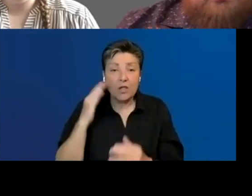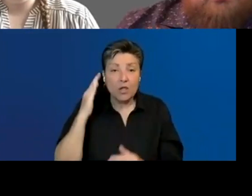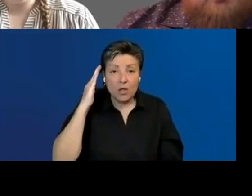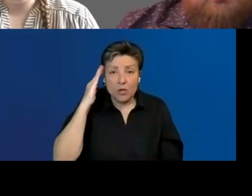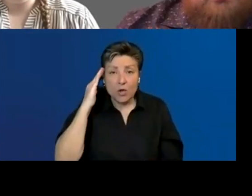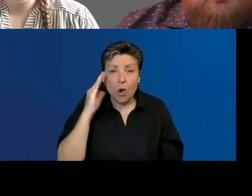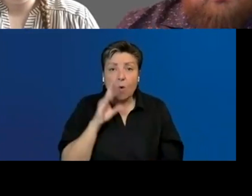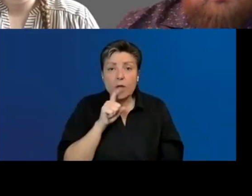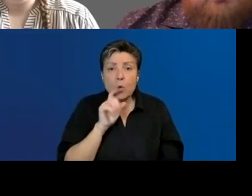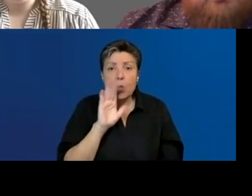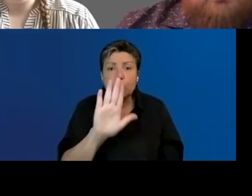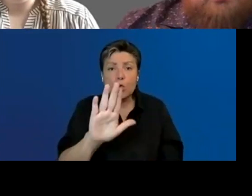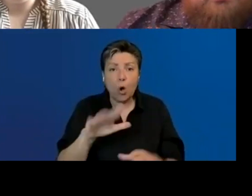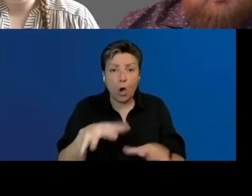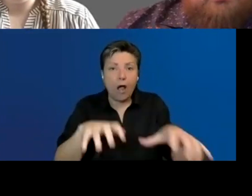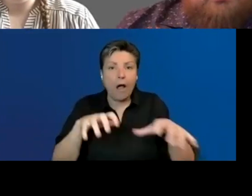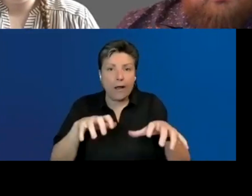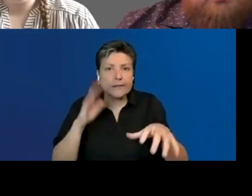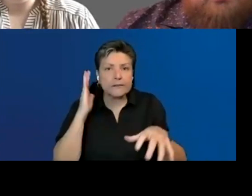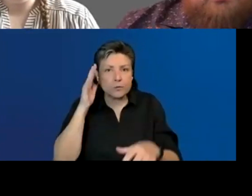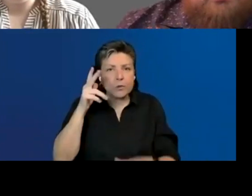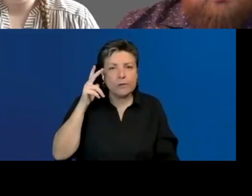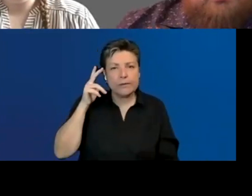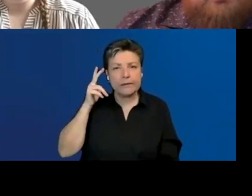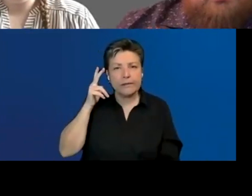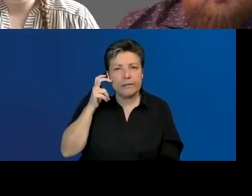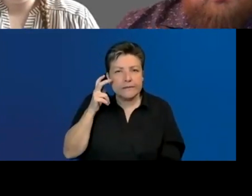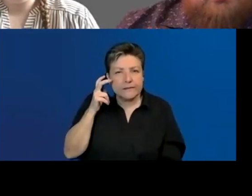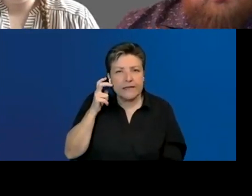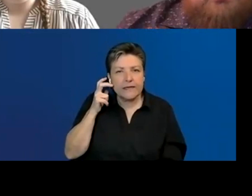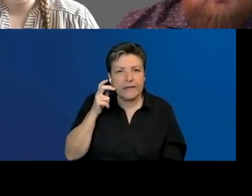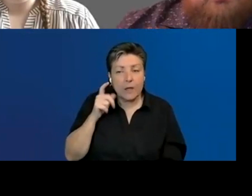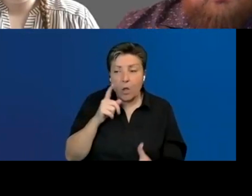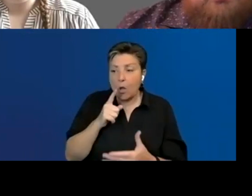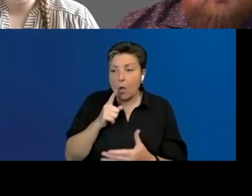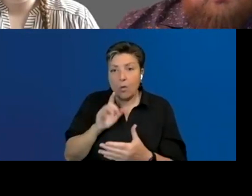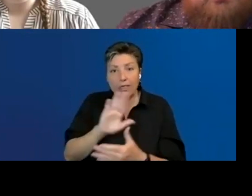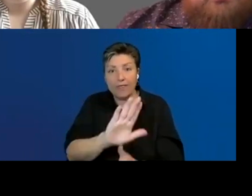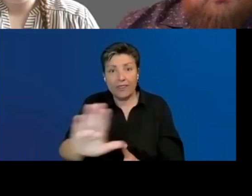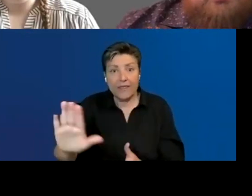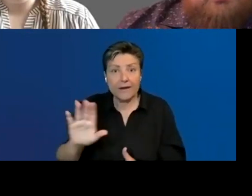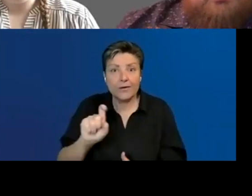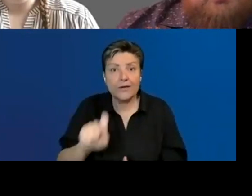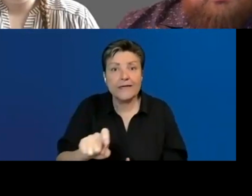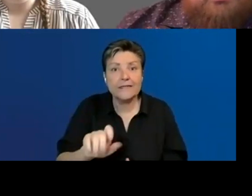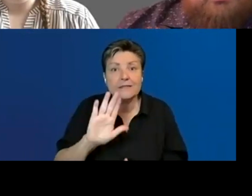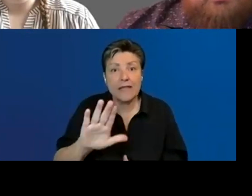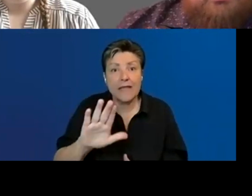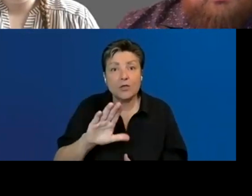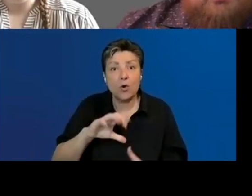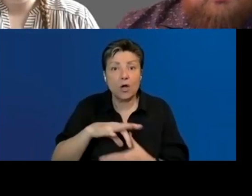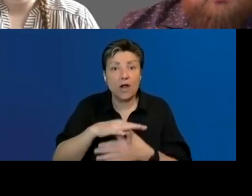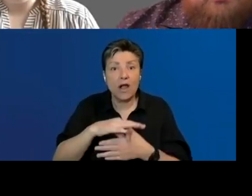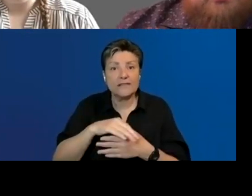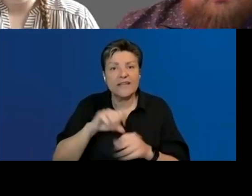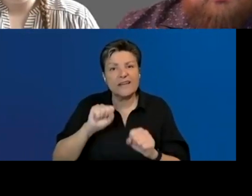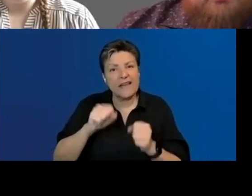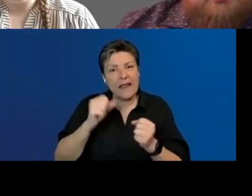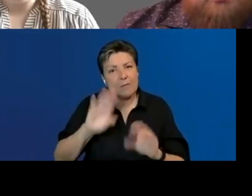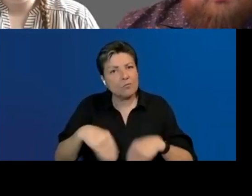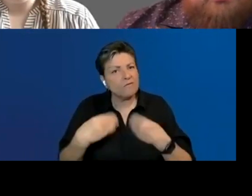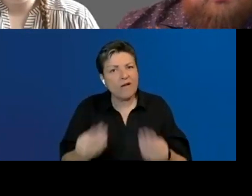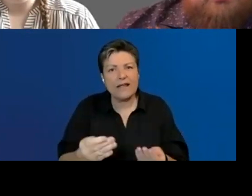is and what they need that your content can give them that other content can't or